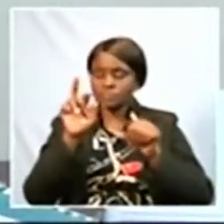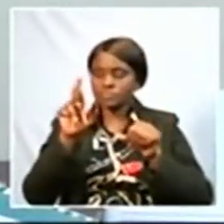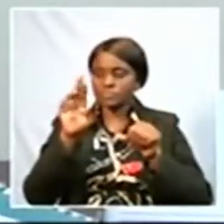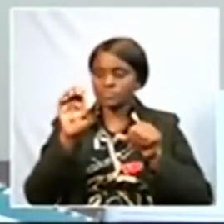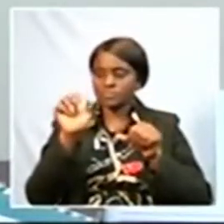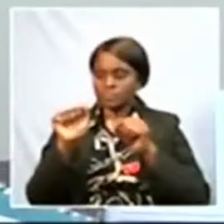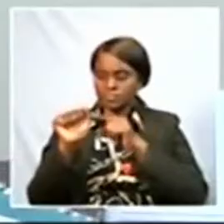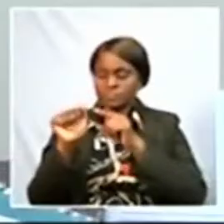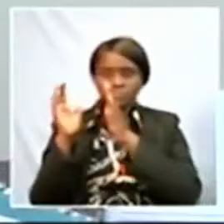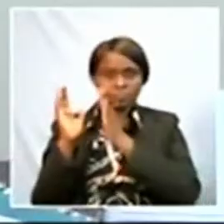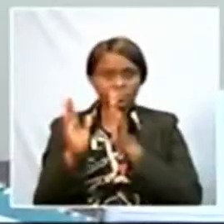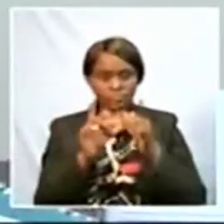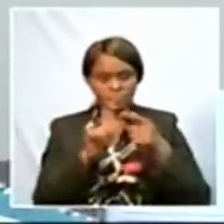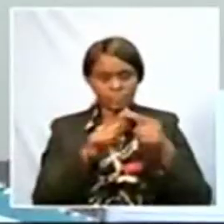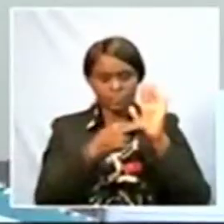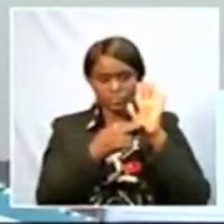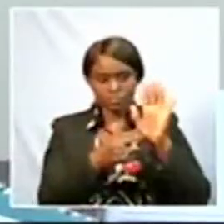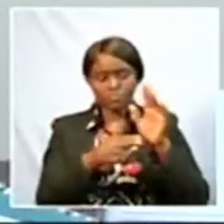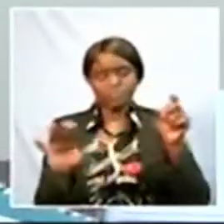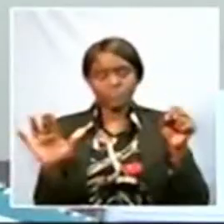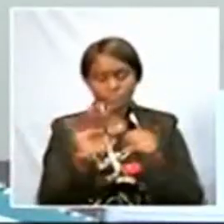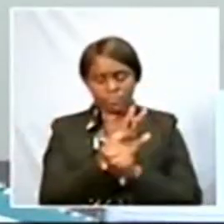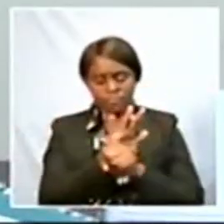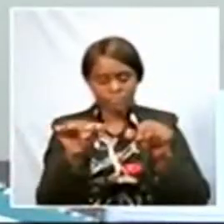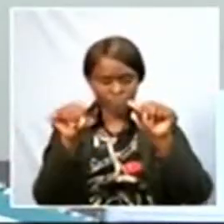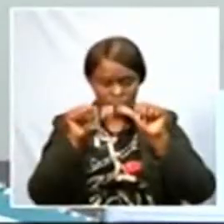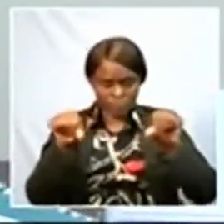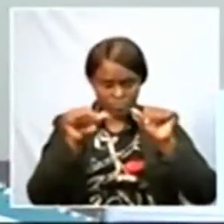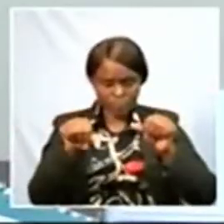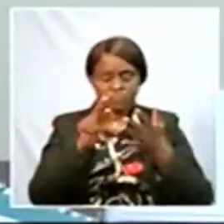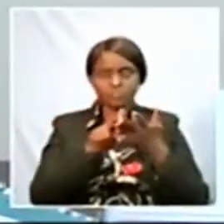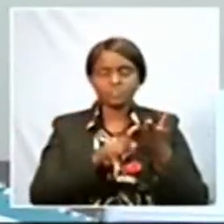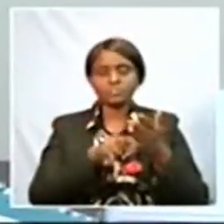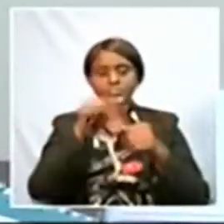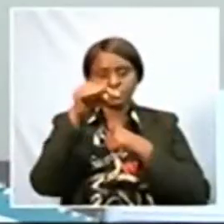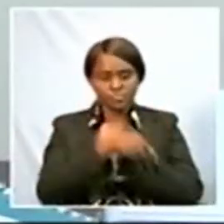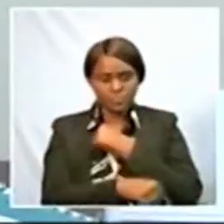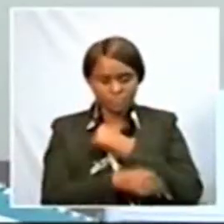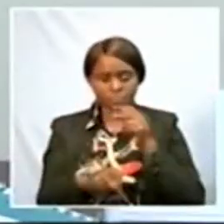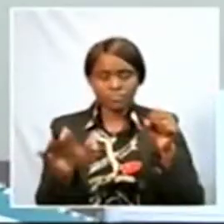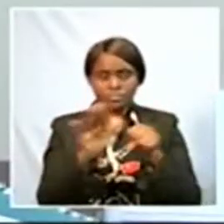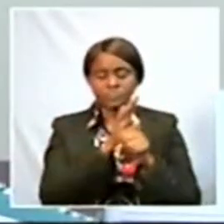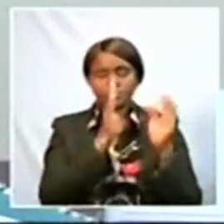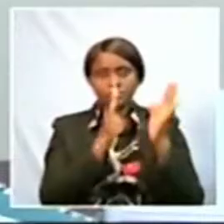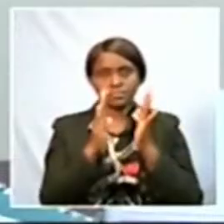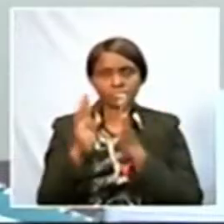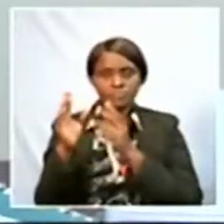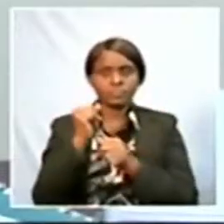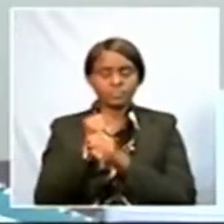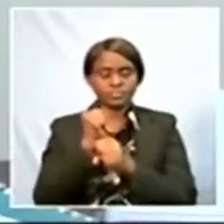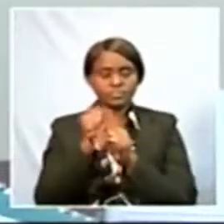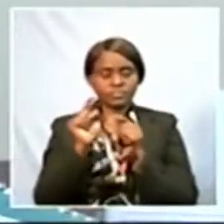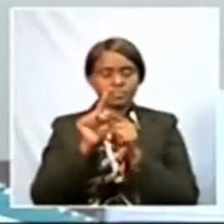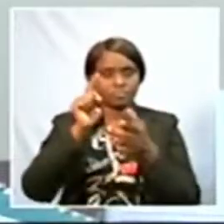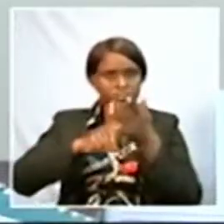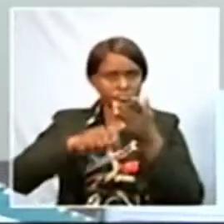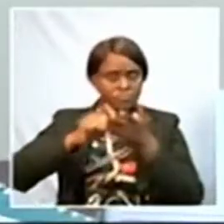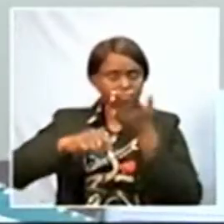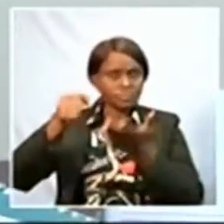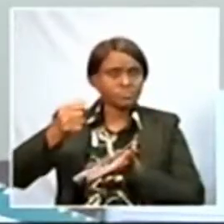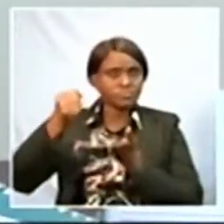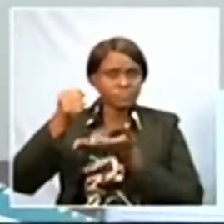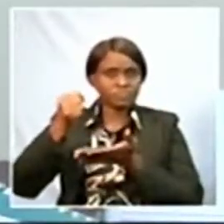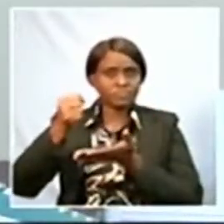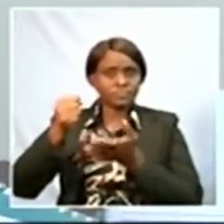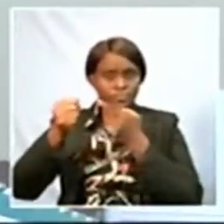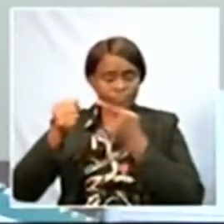yet to carry out and produce a comprehensive assessment report detailing the full scope of the work and cost estimates. Action